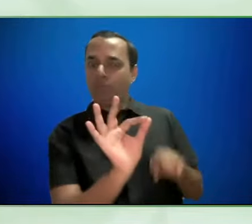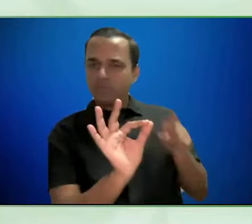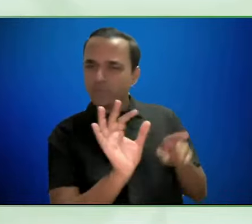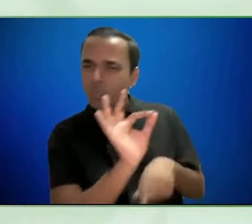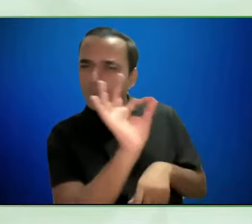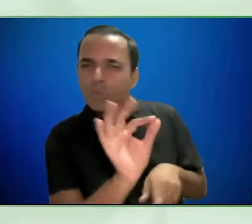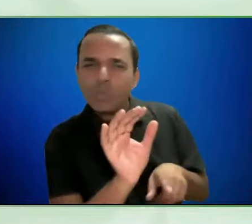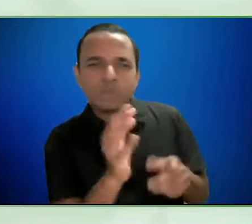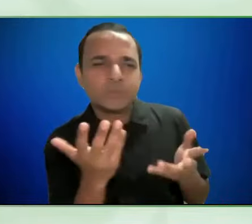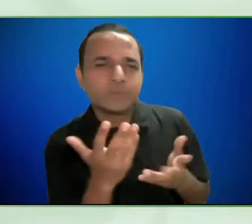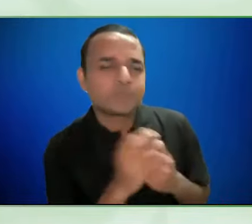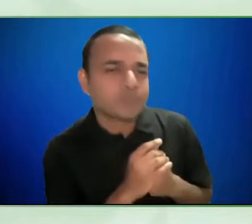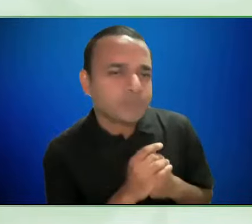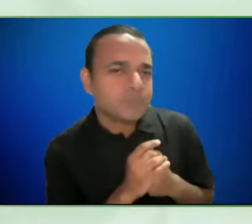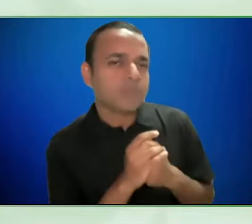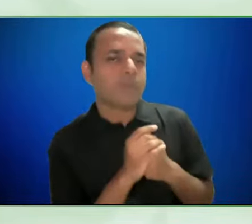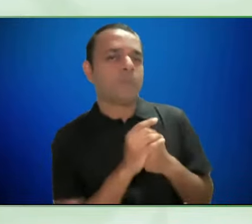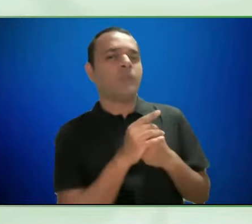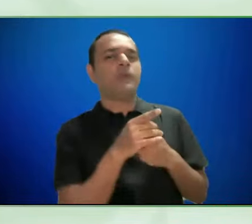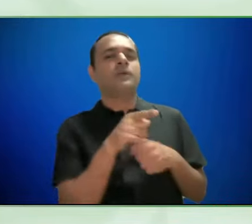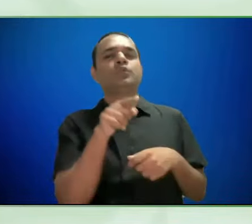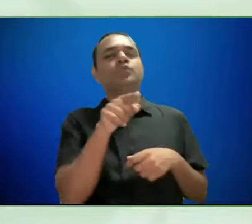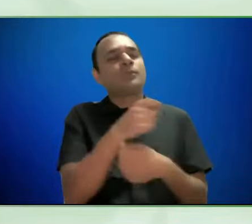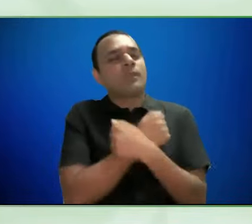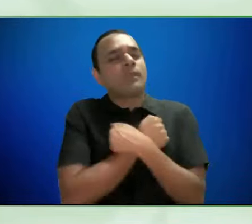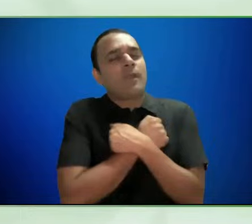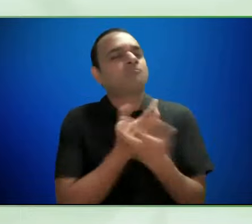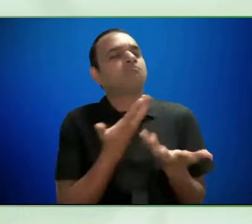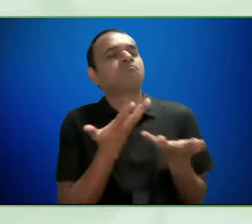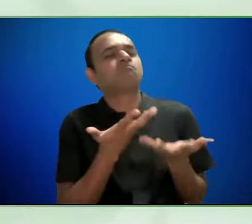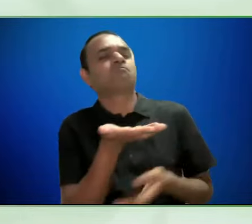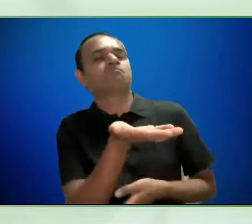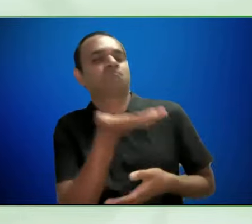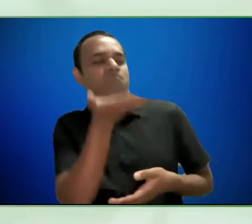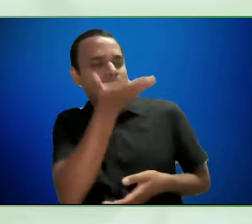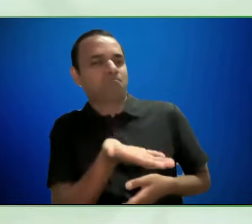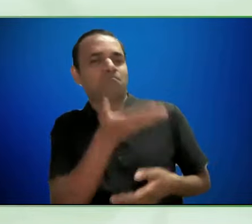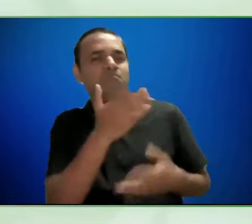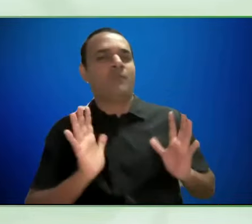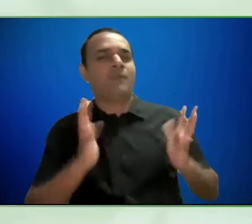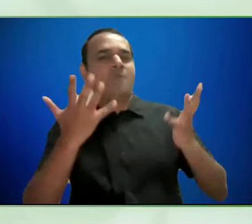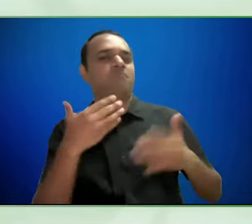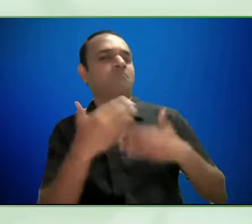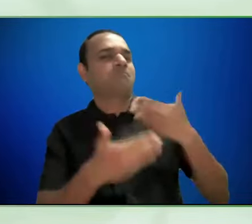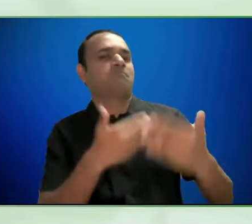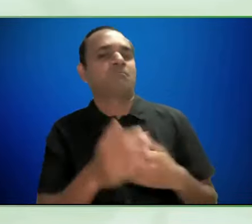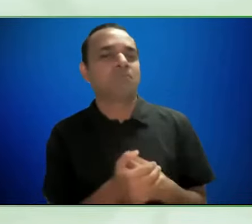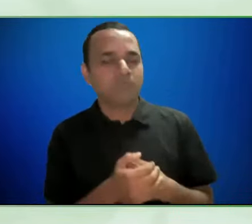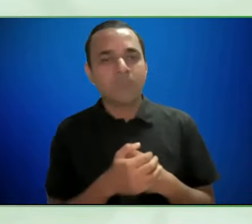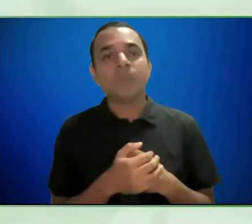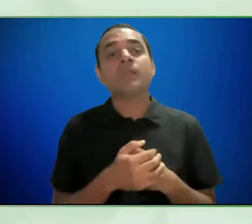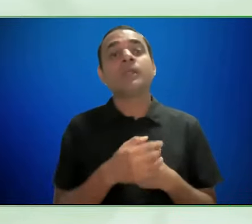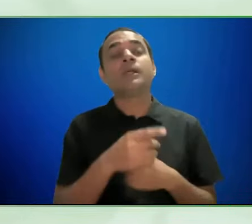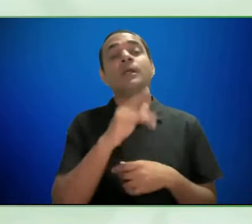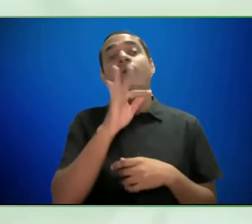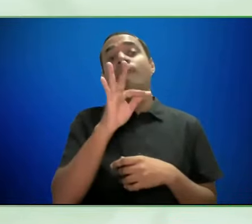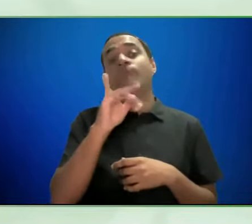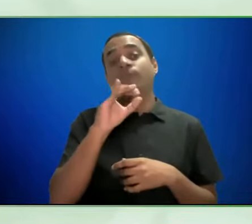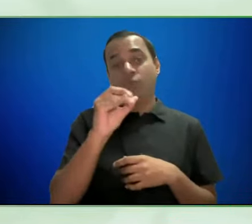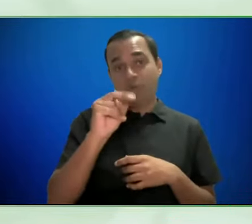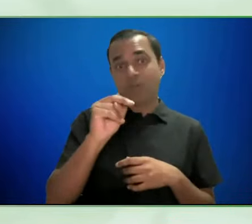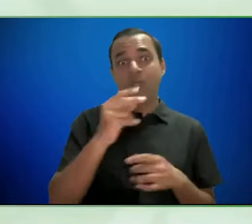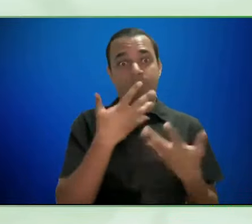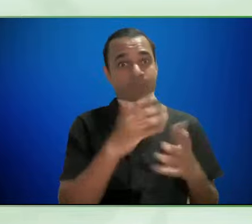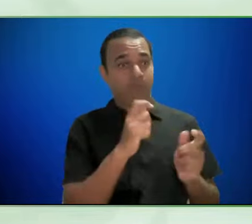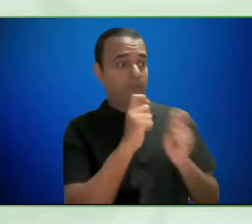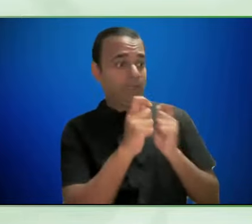views online. And if I may add, there is another interview coming up here at the conference. So the founder of the Essl Foundation is extremely happy to also take part